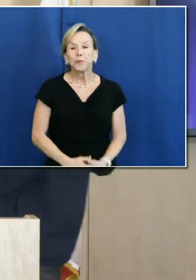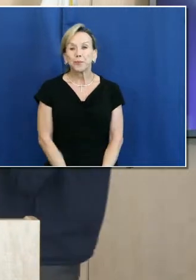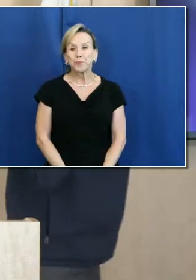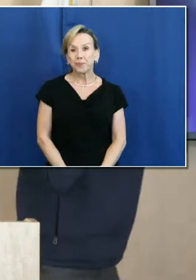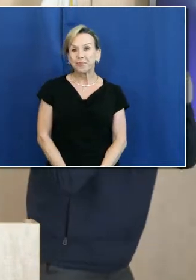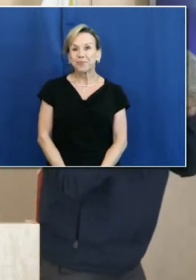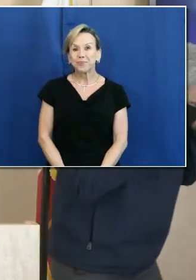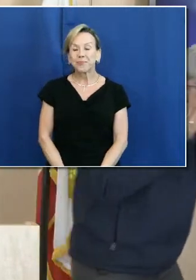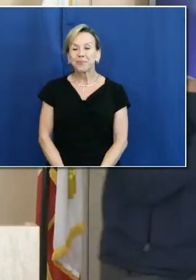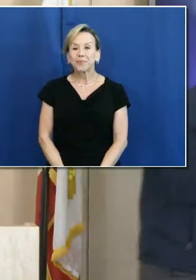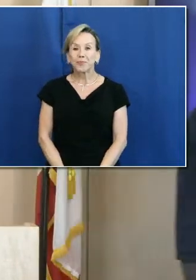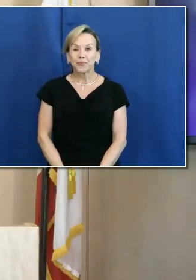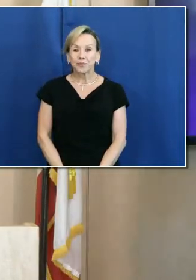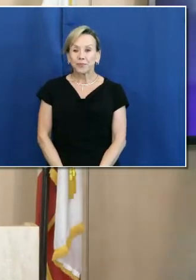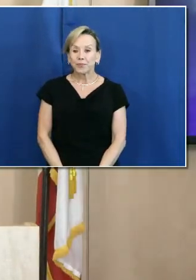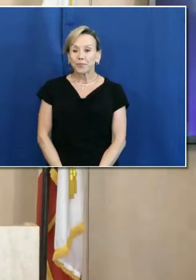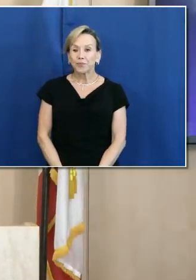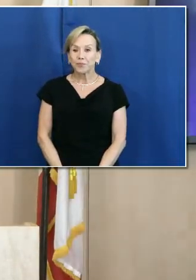Thank you, Doctor.